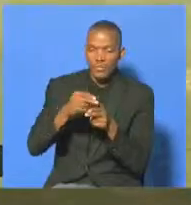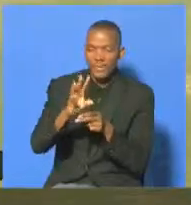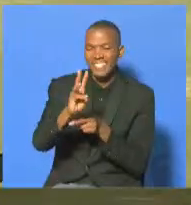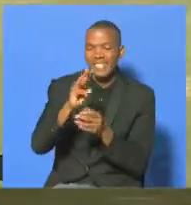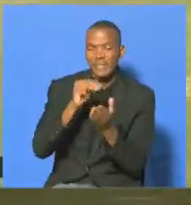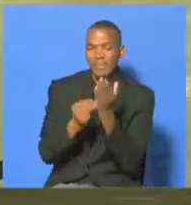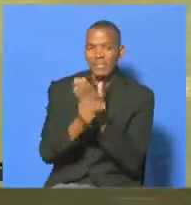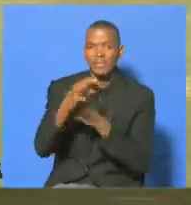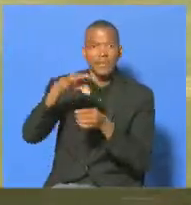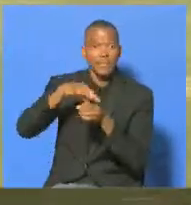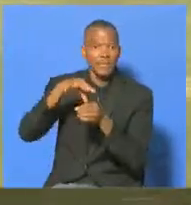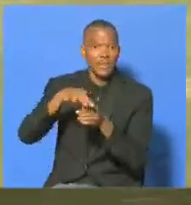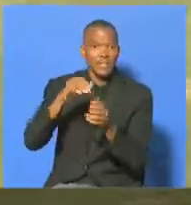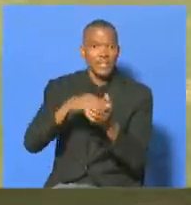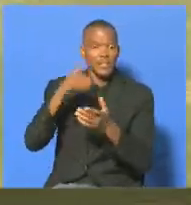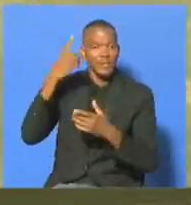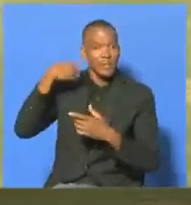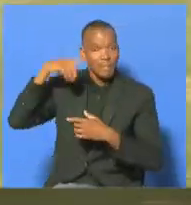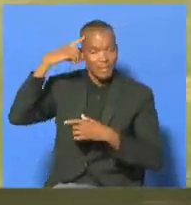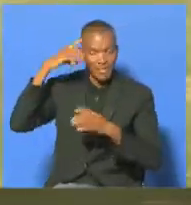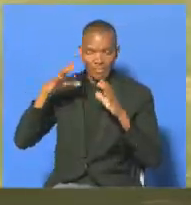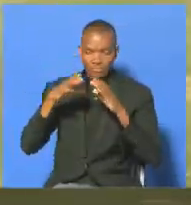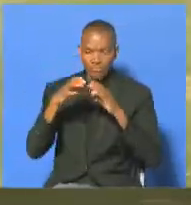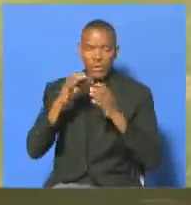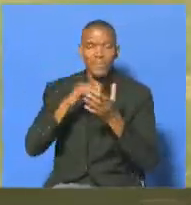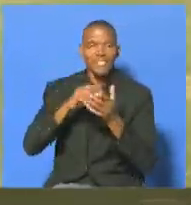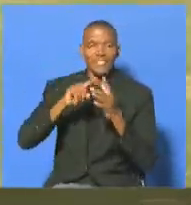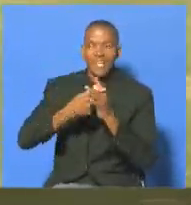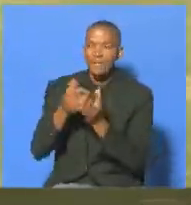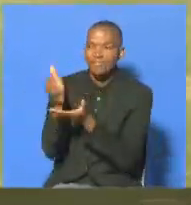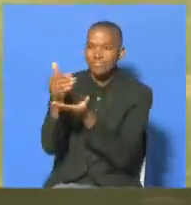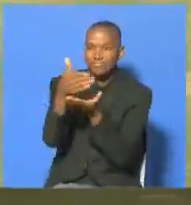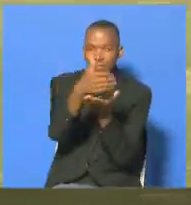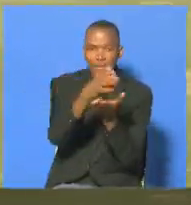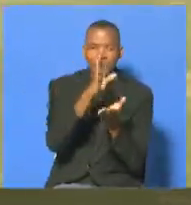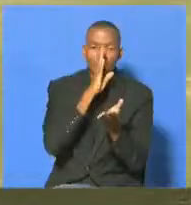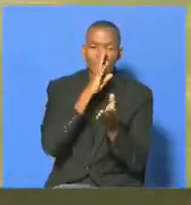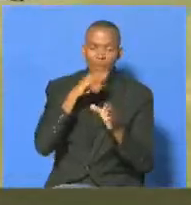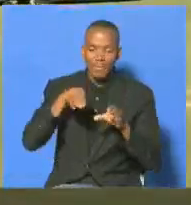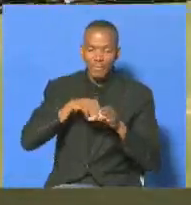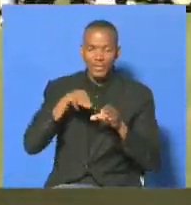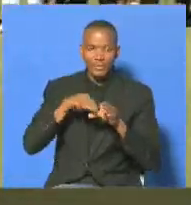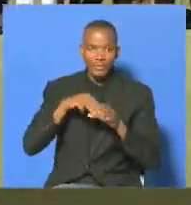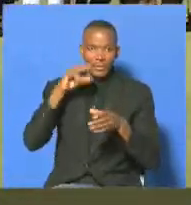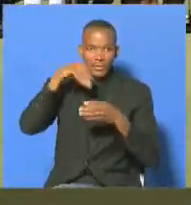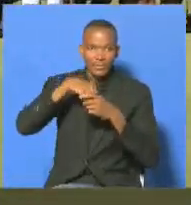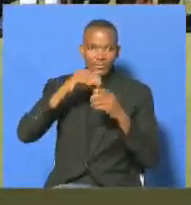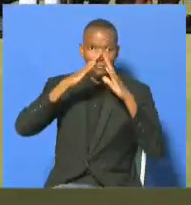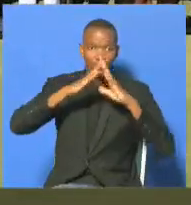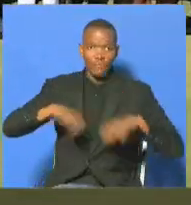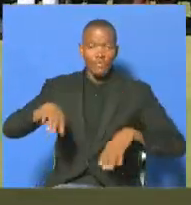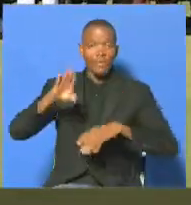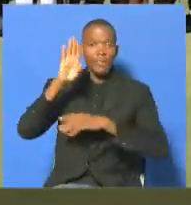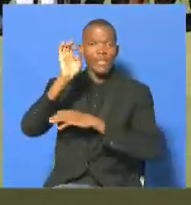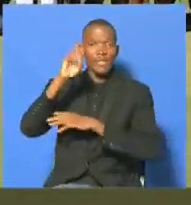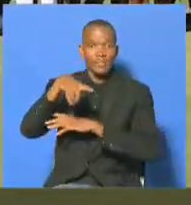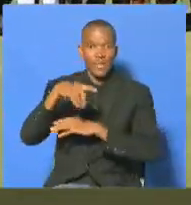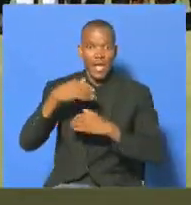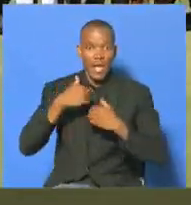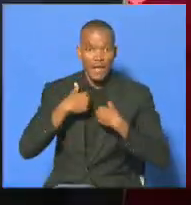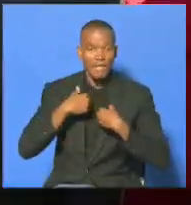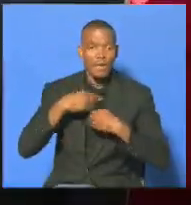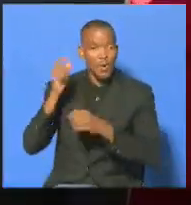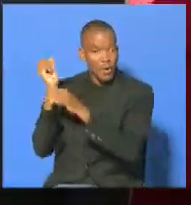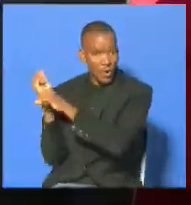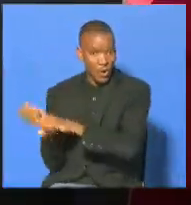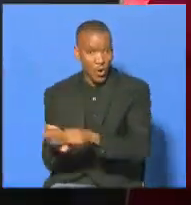away. Parties have started recruitment drives to lure new members, and today the BDP held the Golf Day, which